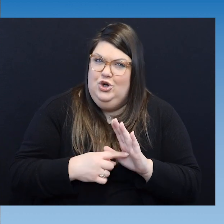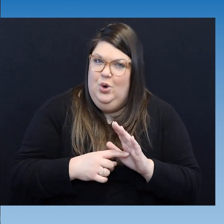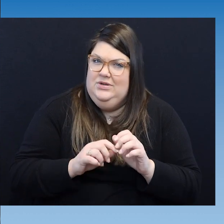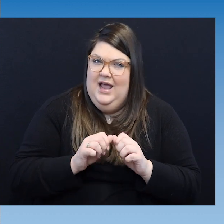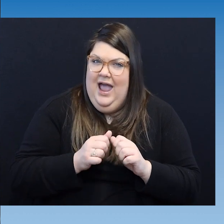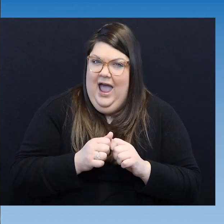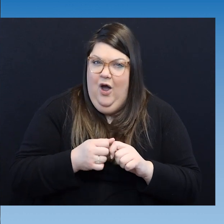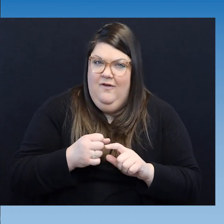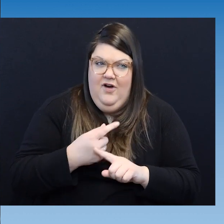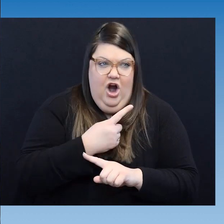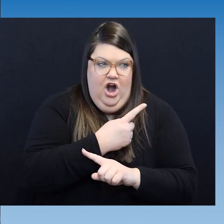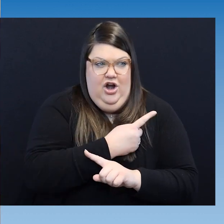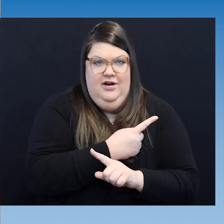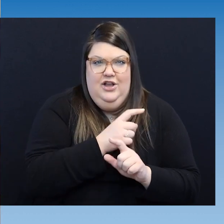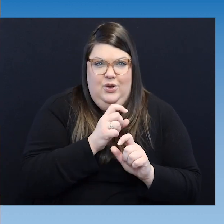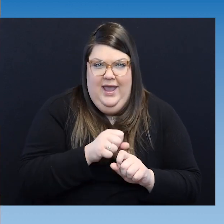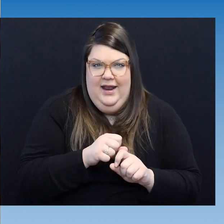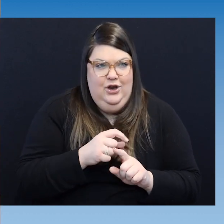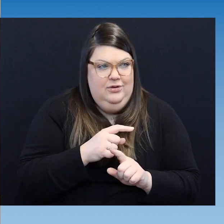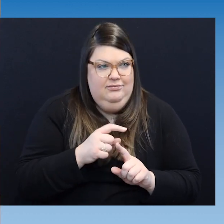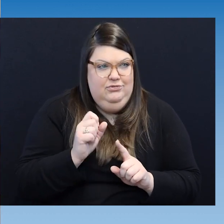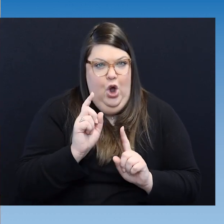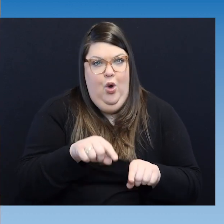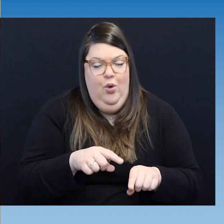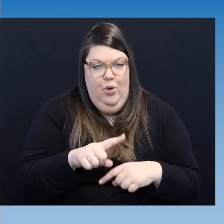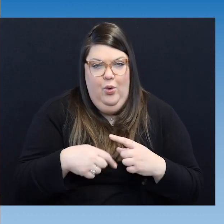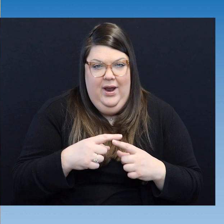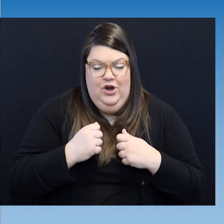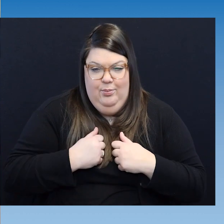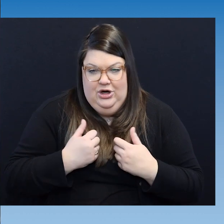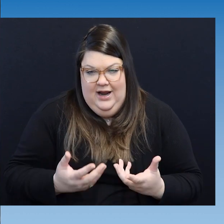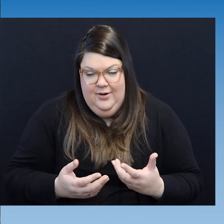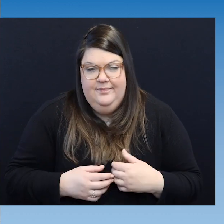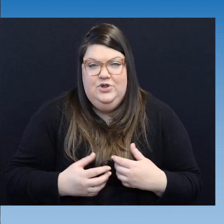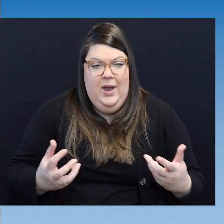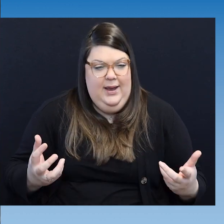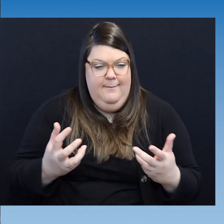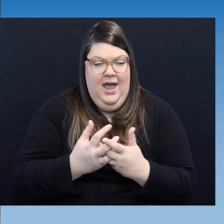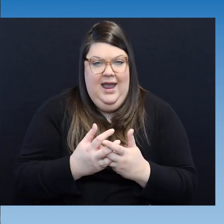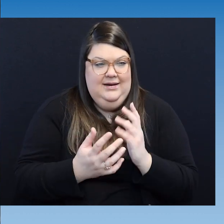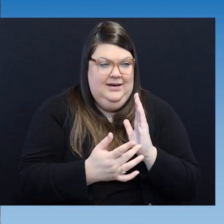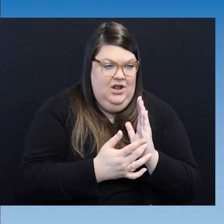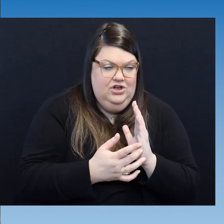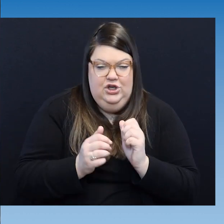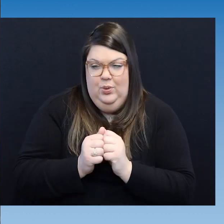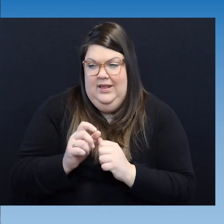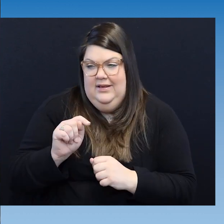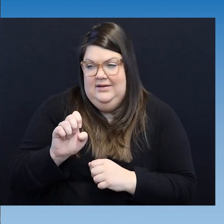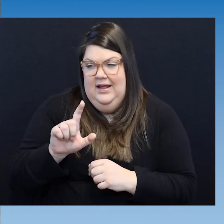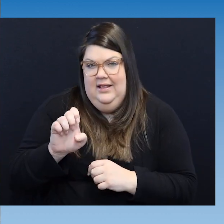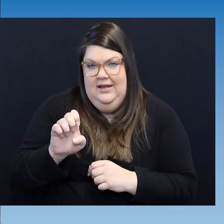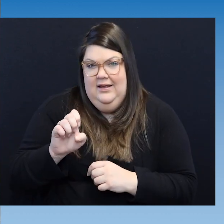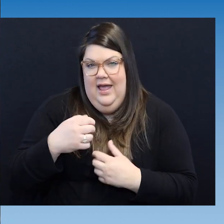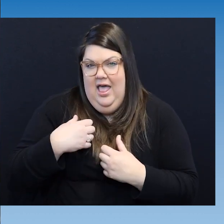to get away from burnout. Mm-hmm. And then I combined them to do telehealth for people who are in their home,